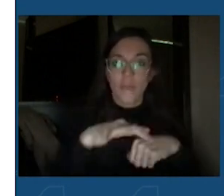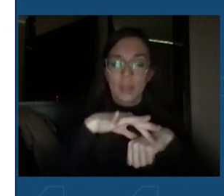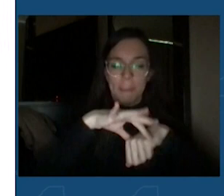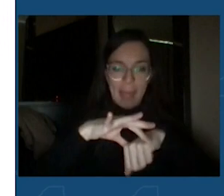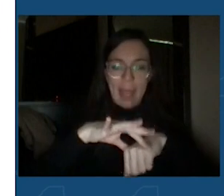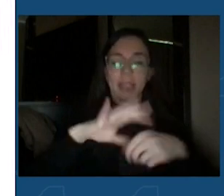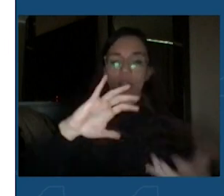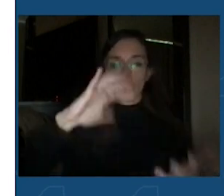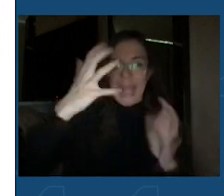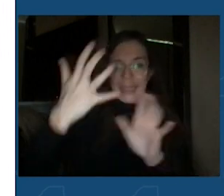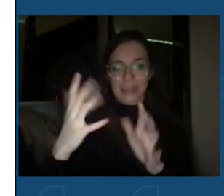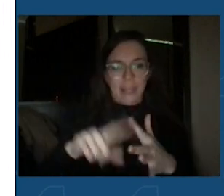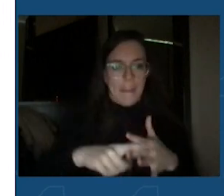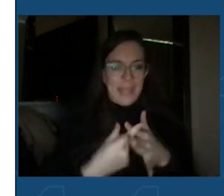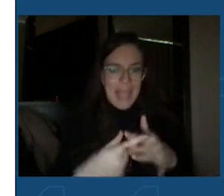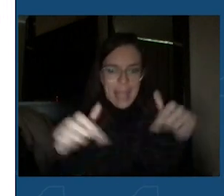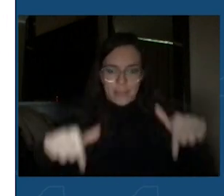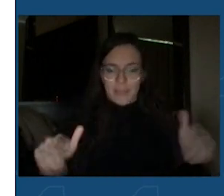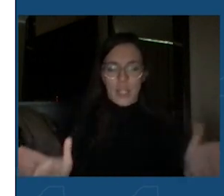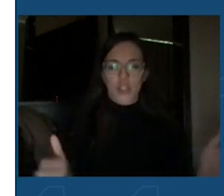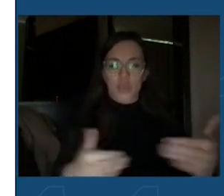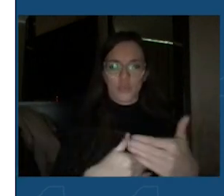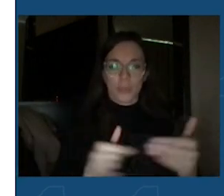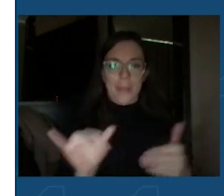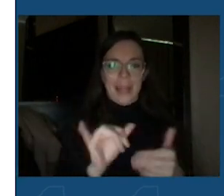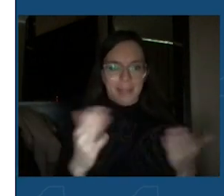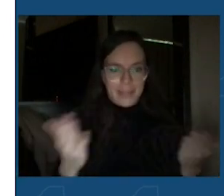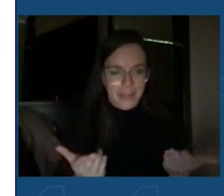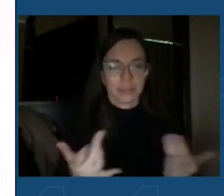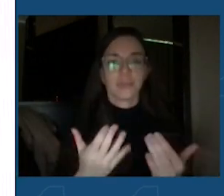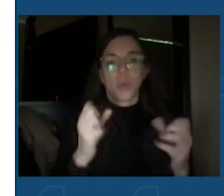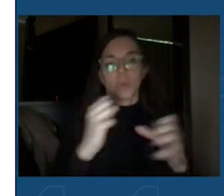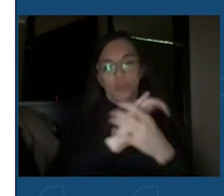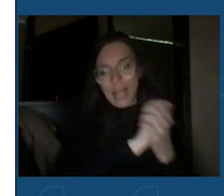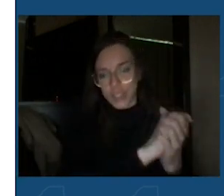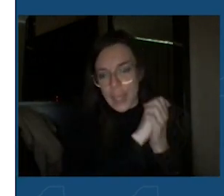this right here today, and all of you were part of it. Congratulations.